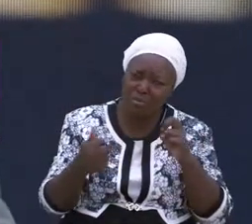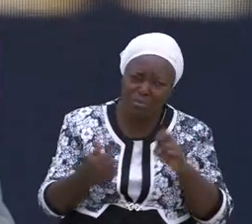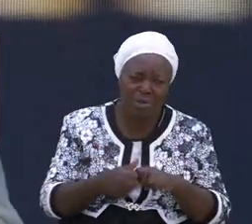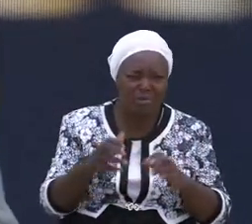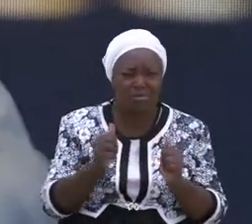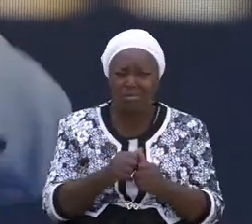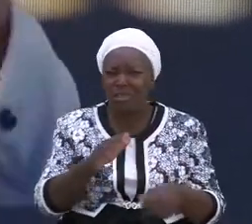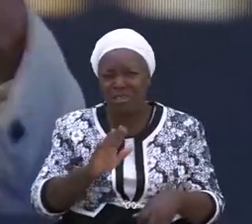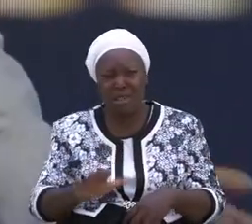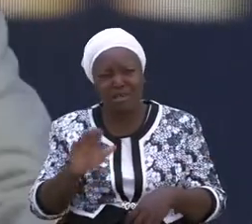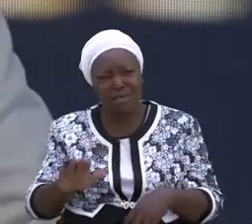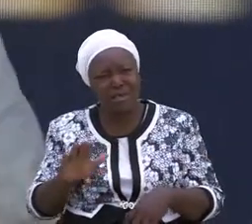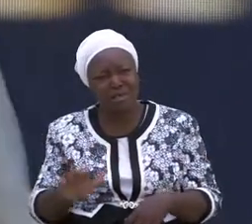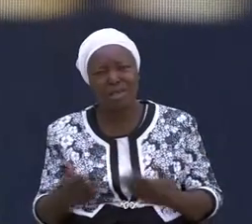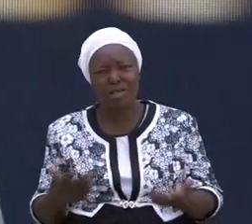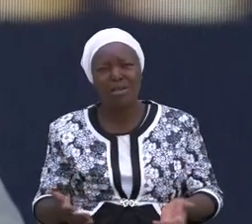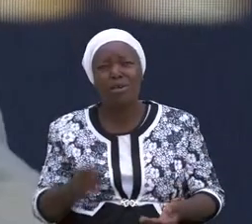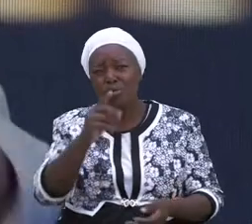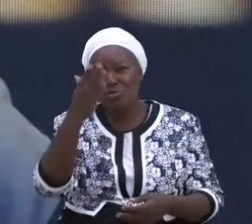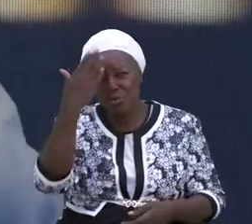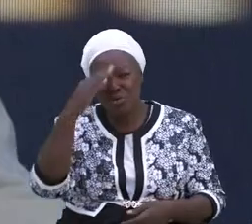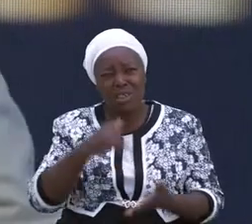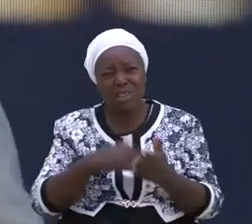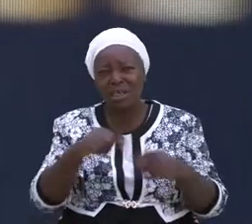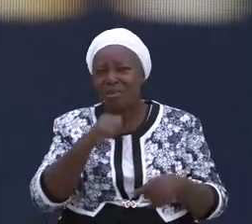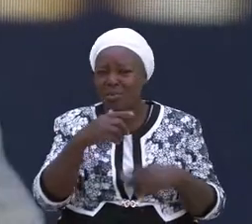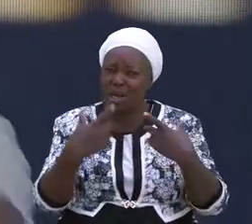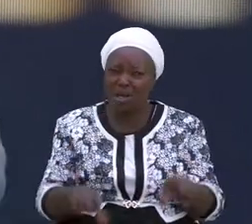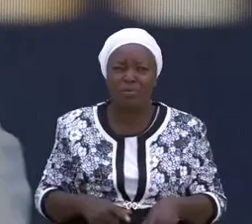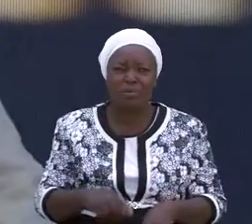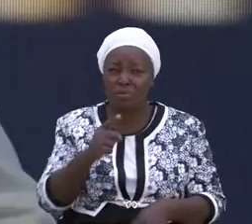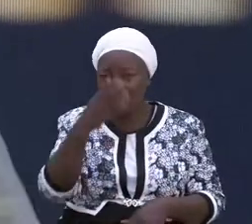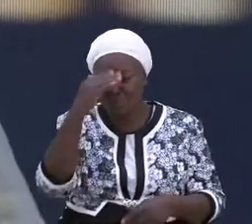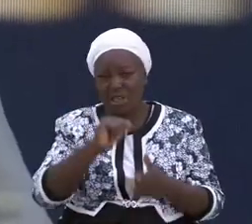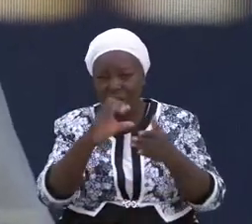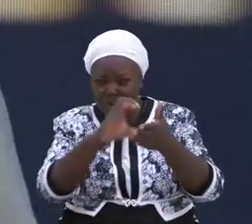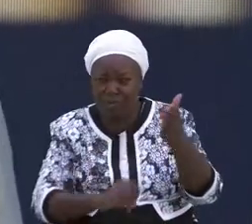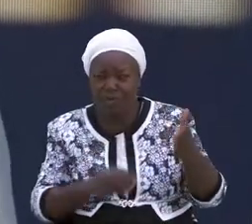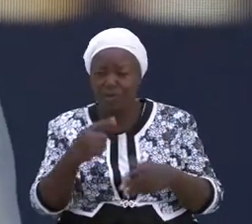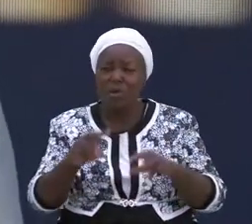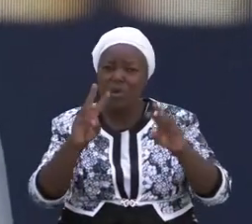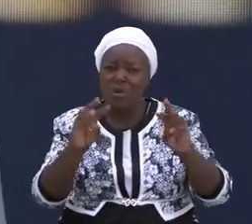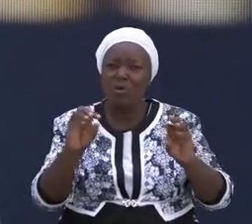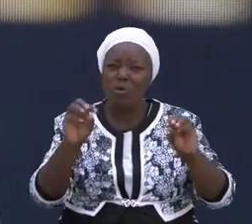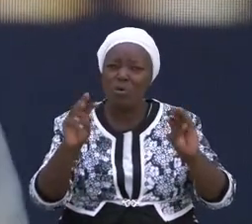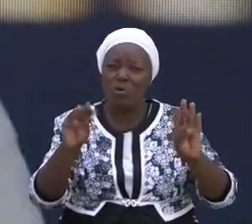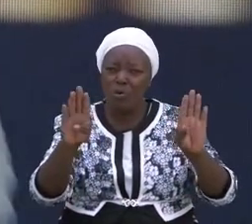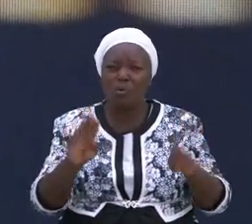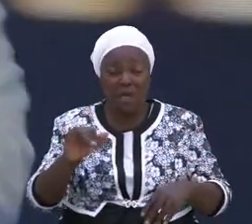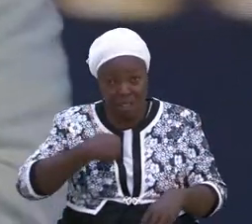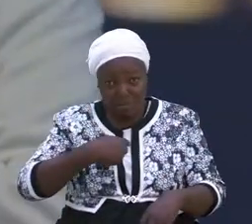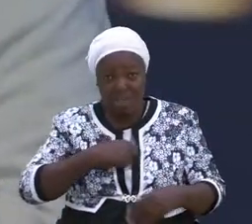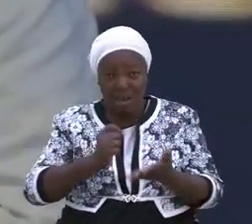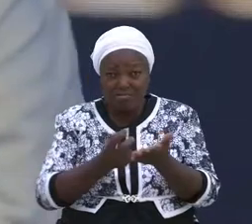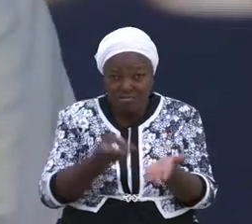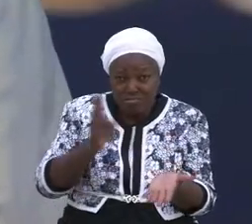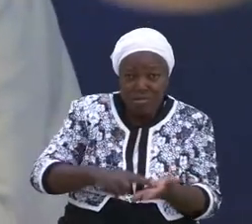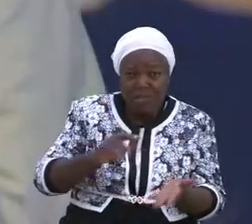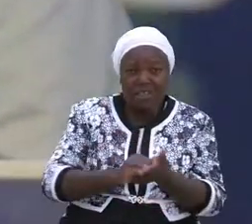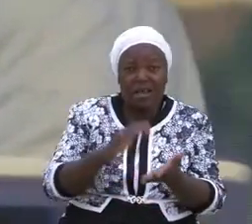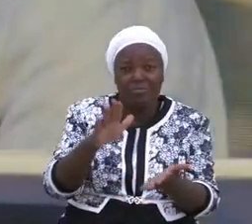child. You know it cannot happen. You know they have removed your bone. I signed the paper myself. And then the